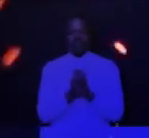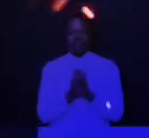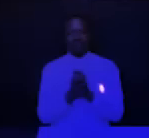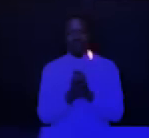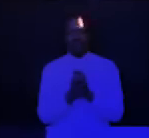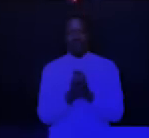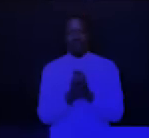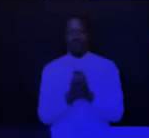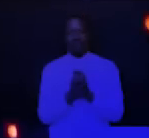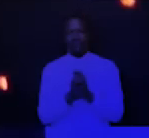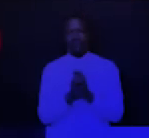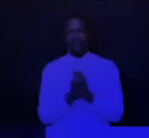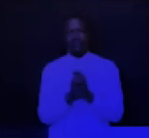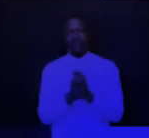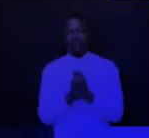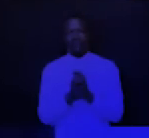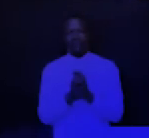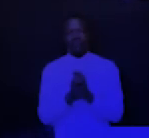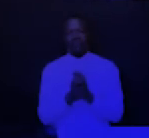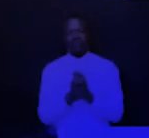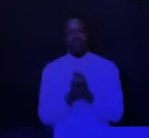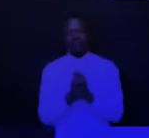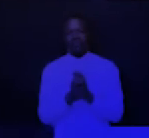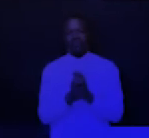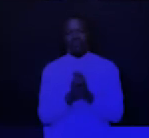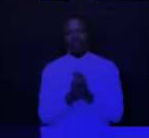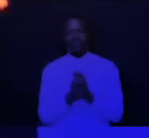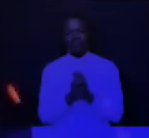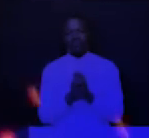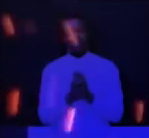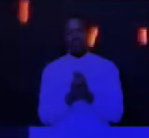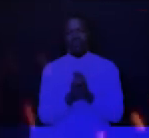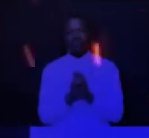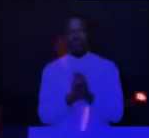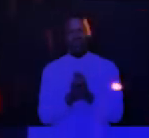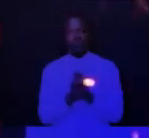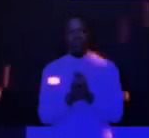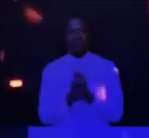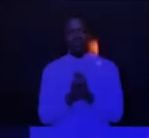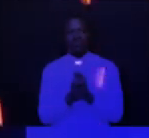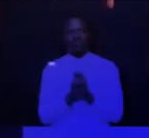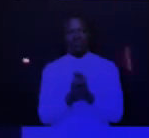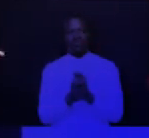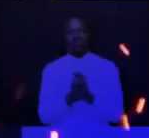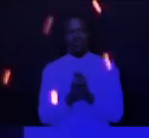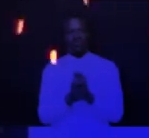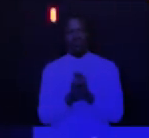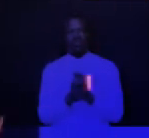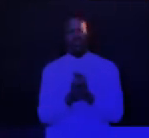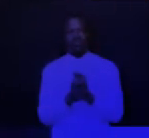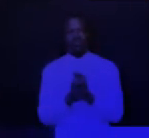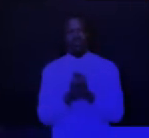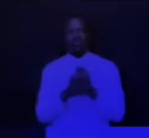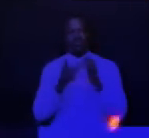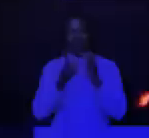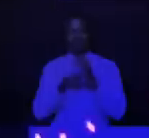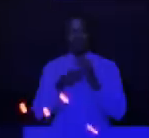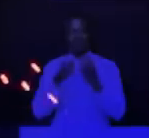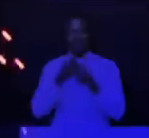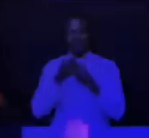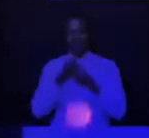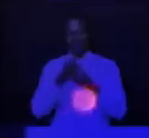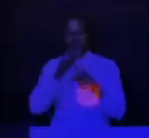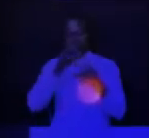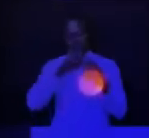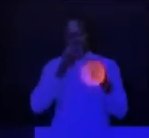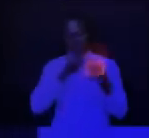formuno, or modi answer better to Noma Kama Kama. No, I did into Sududo, a bad decree anymore, not on Yamia Juma. And then he placed